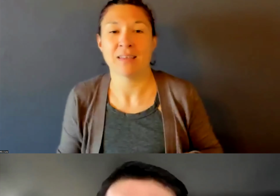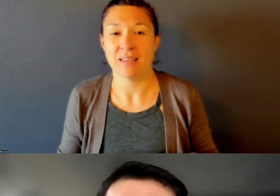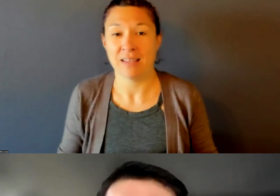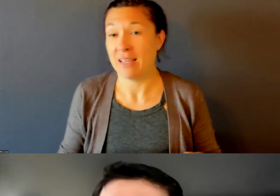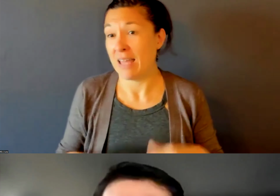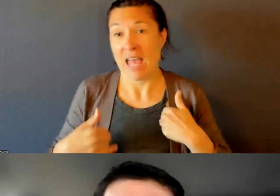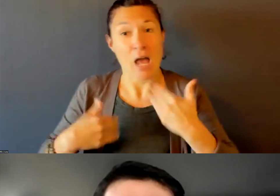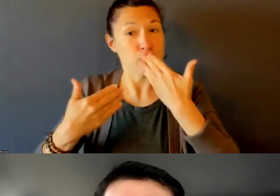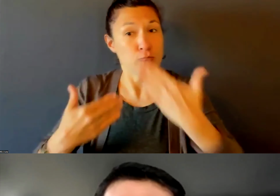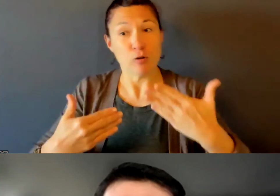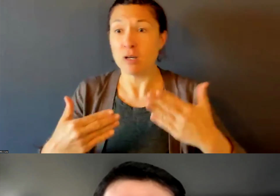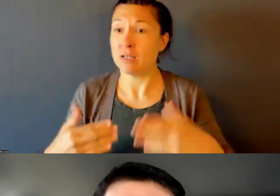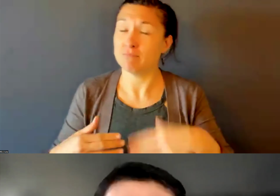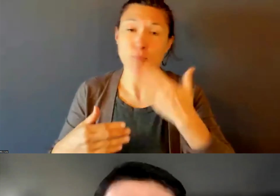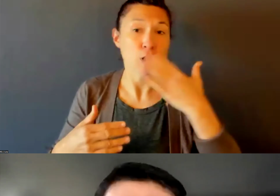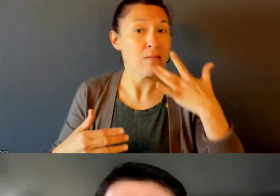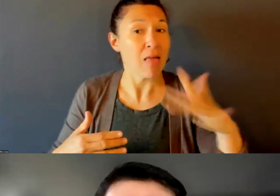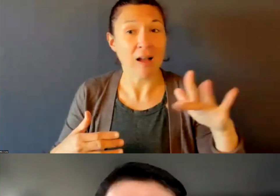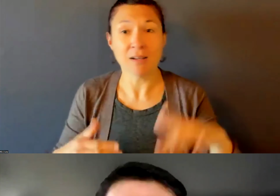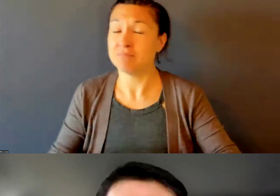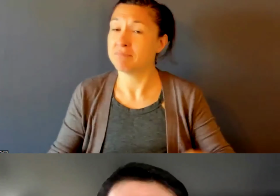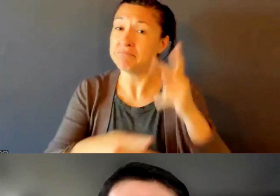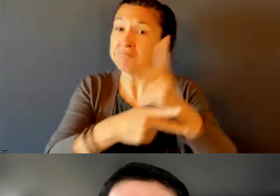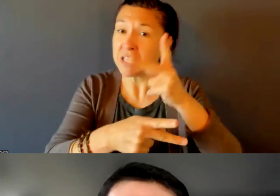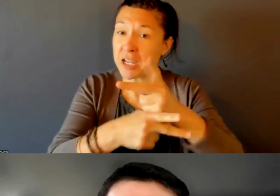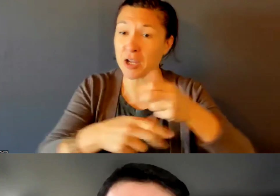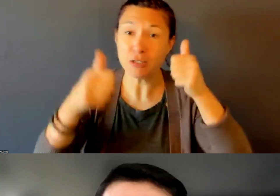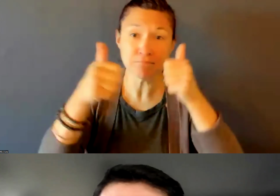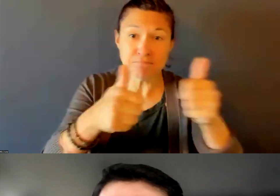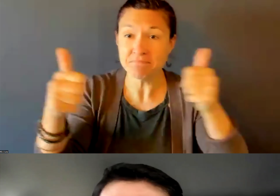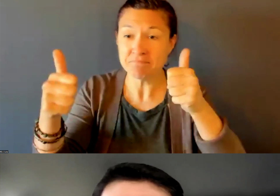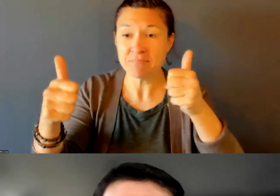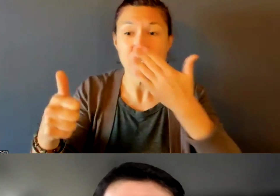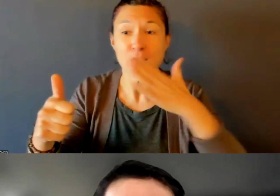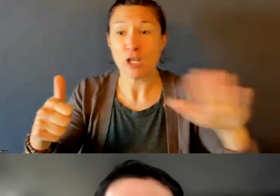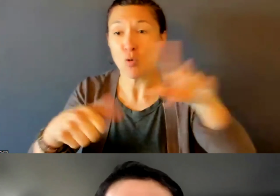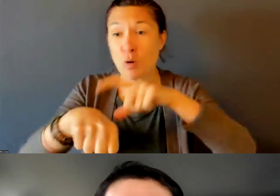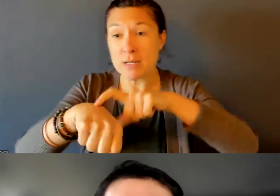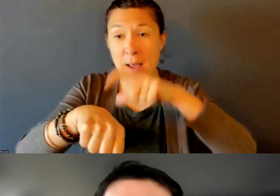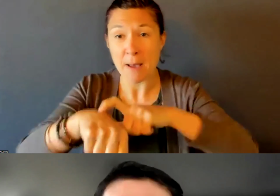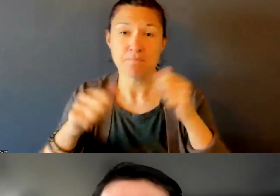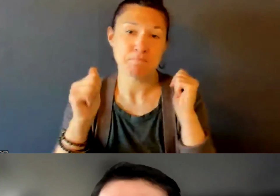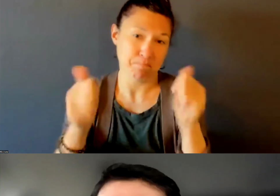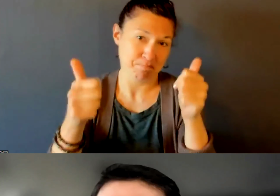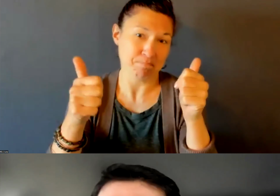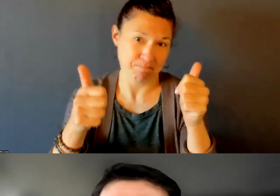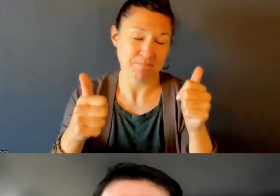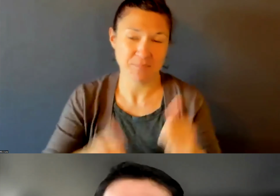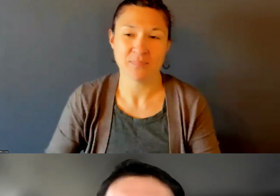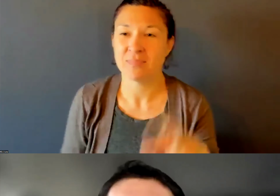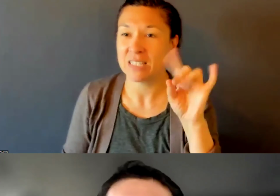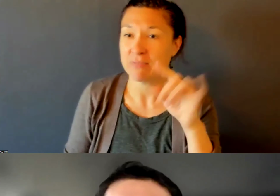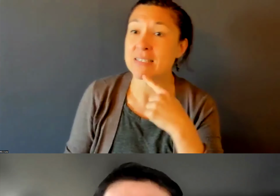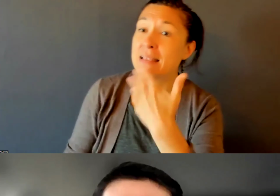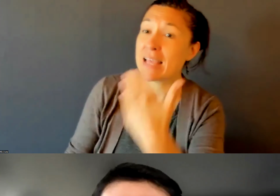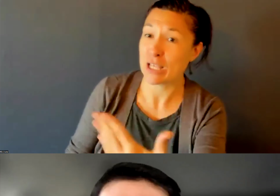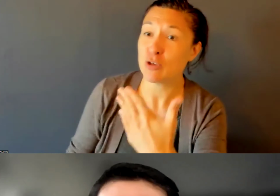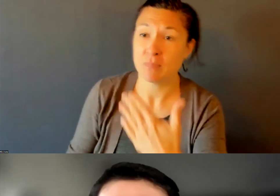the best. Take care. Good luck. Thanks, everyone. Thanks for your Bye, time. everyone. I really appreciate it. Thank you. Thank you. Have a good day.